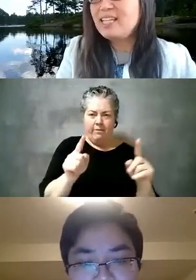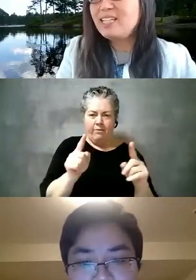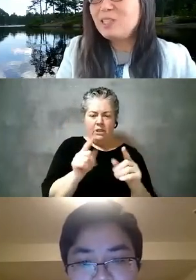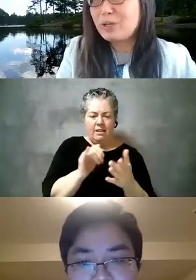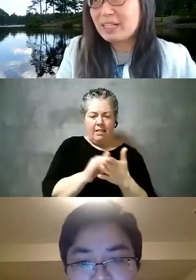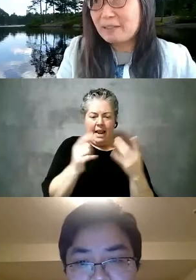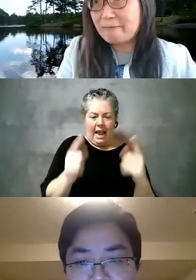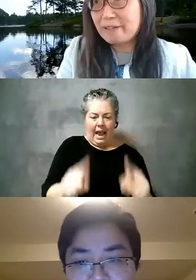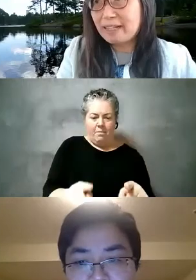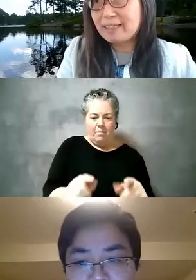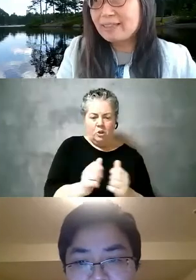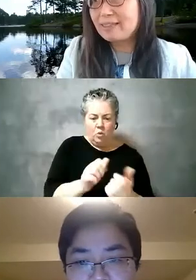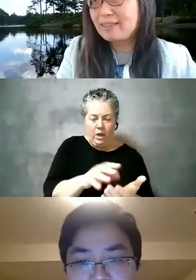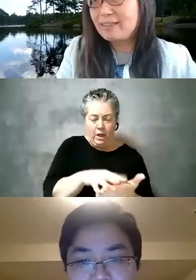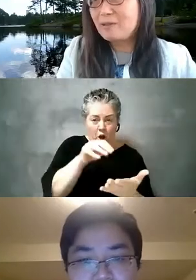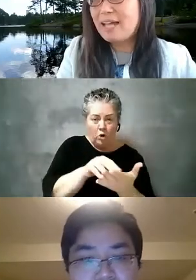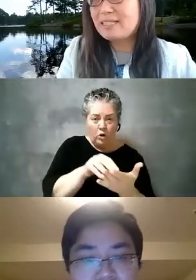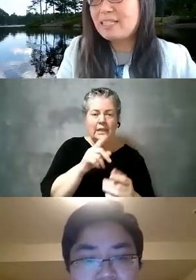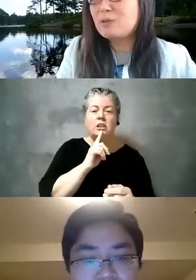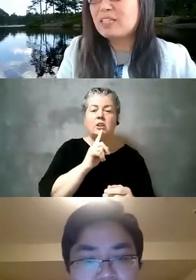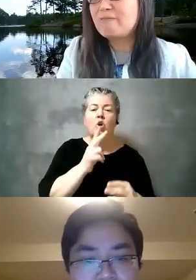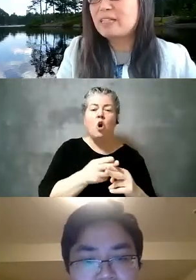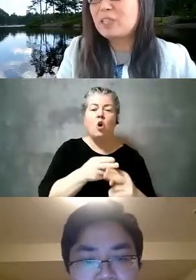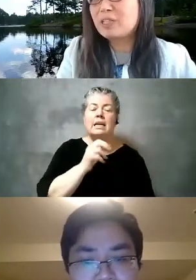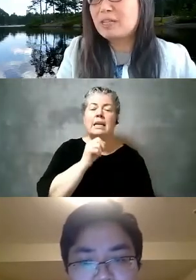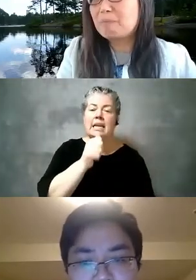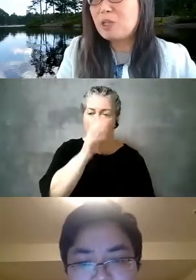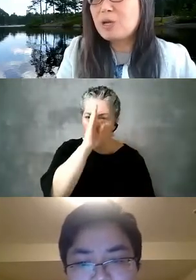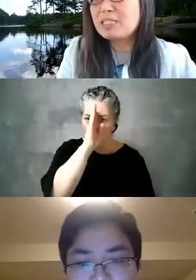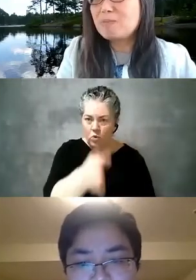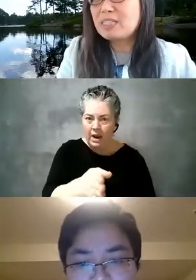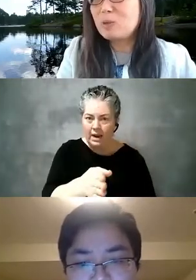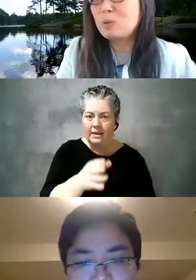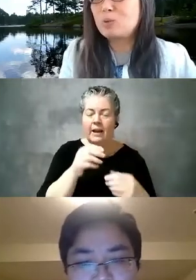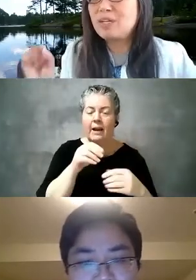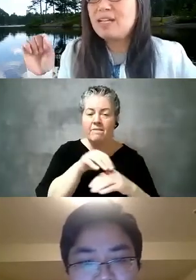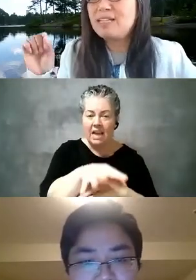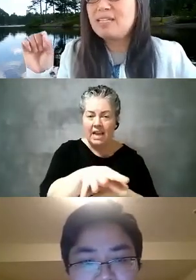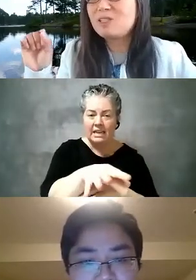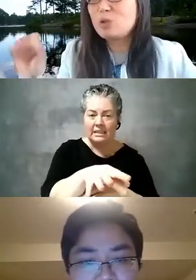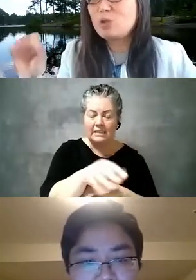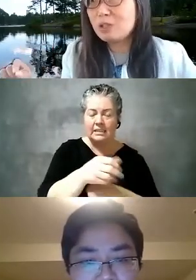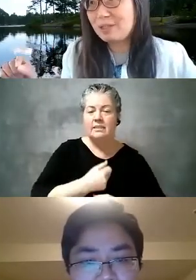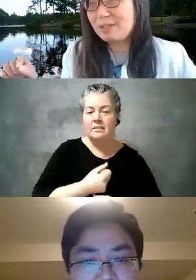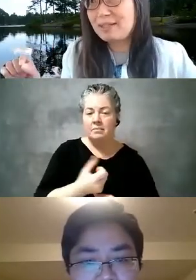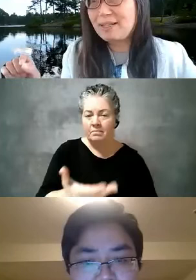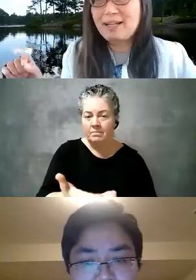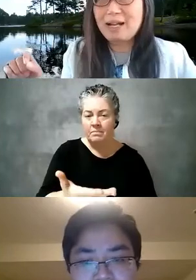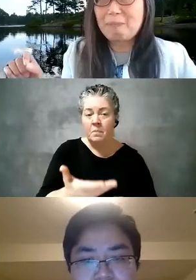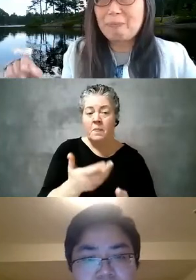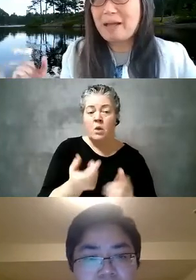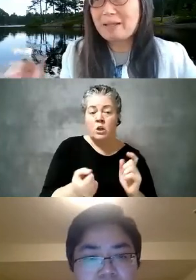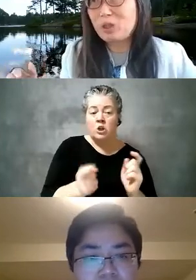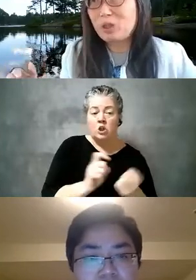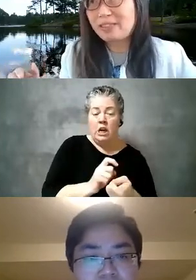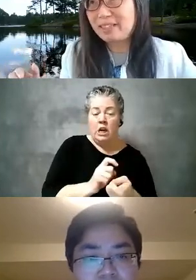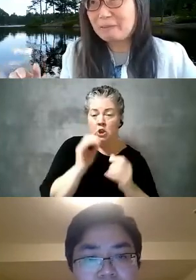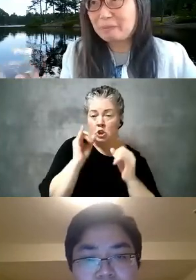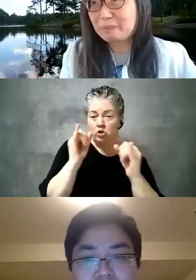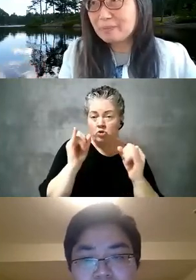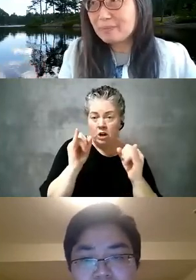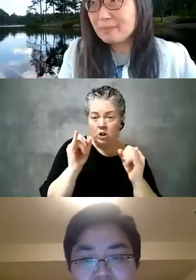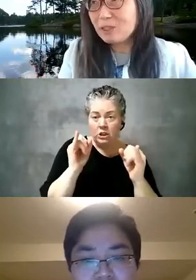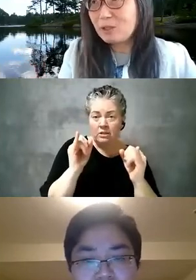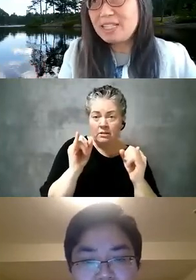the indirect effect, right? It's the indirect effect of the curriculum transmitted through the instruction on student